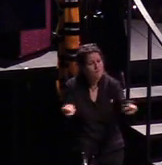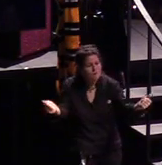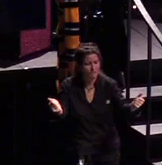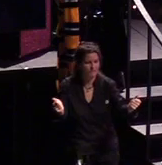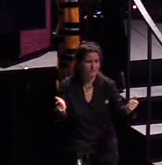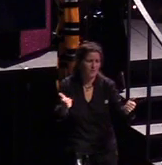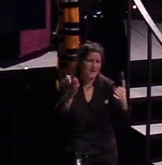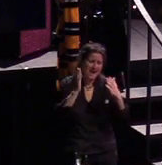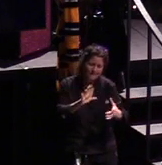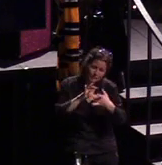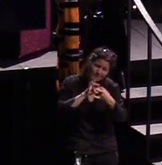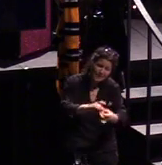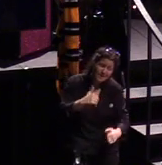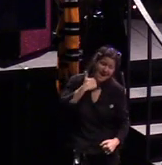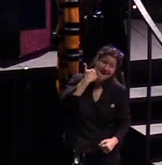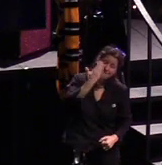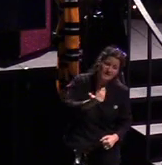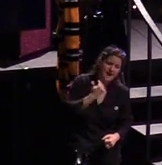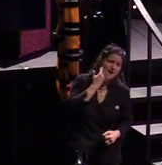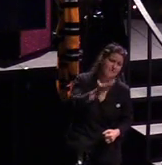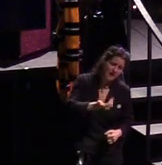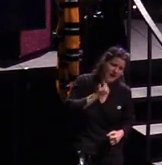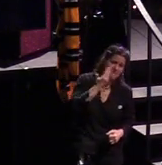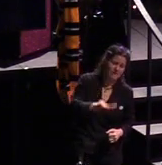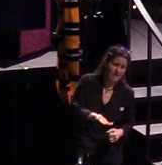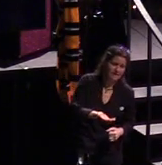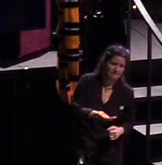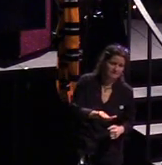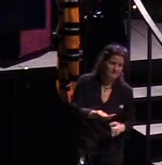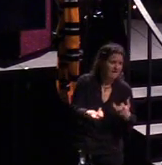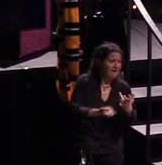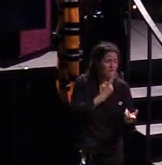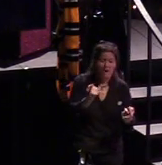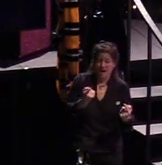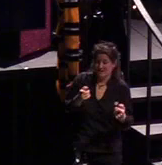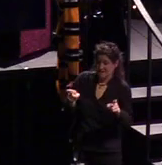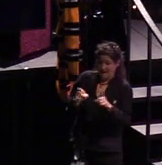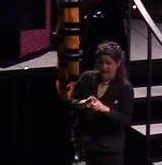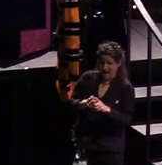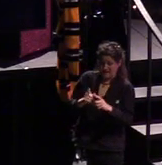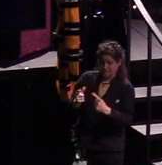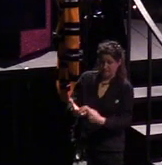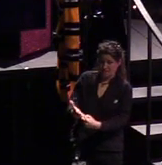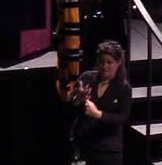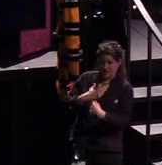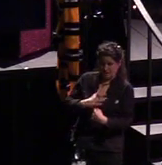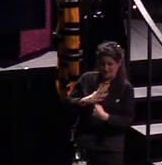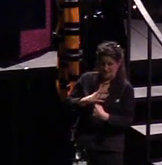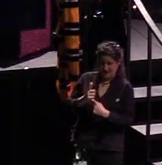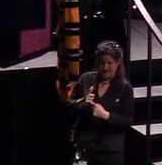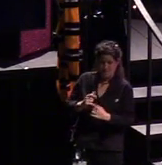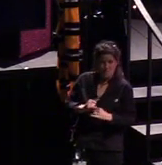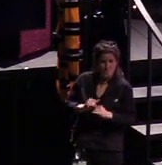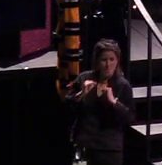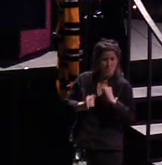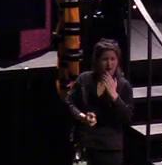every single day otherwise just like other forms of systemic oppression they have a nasty habit of